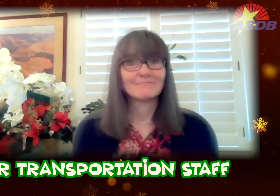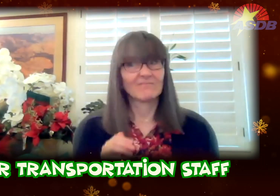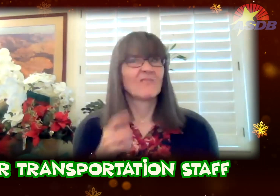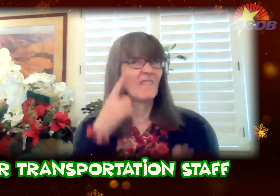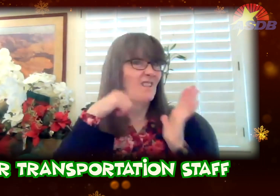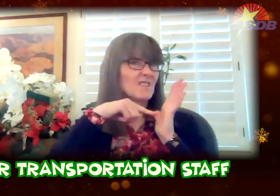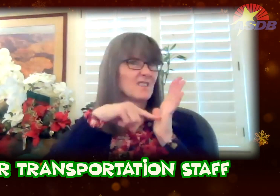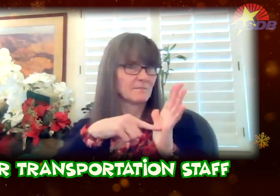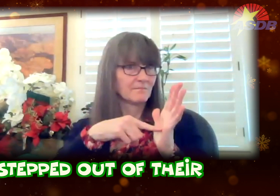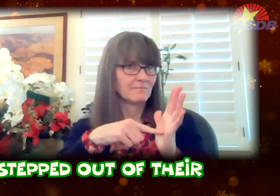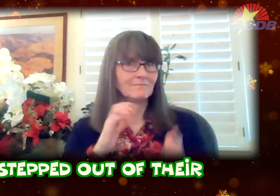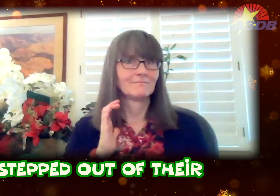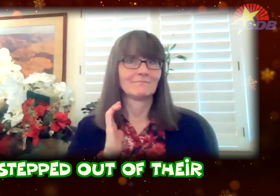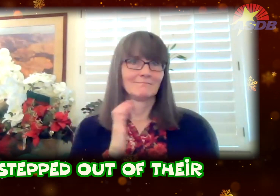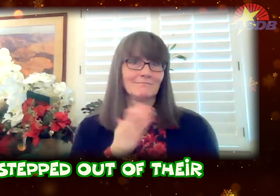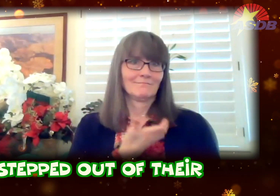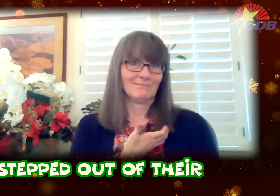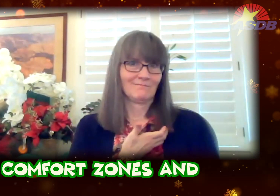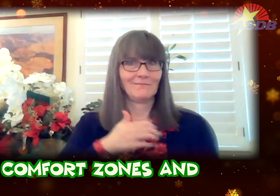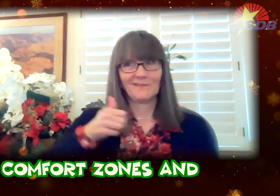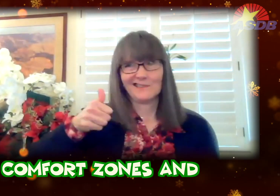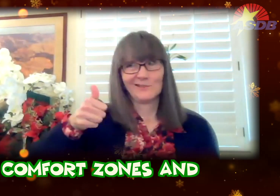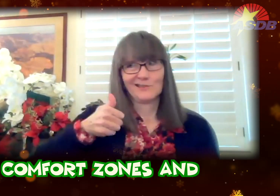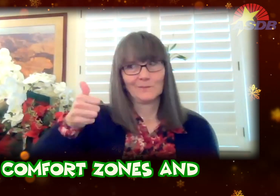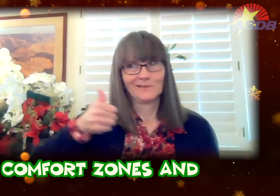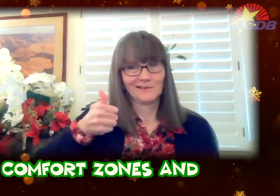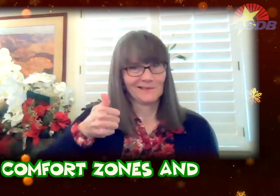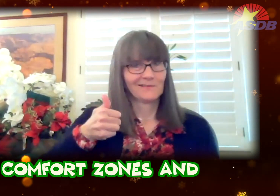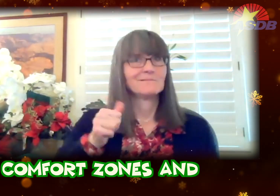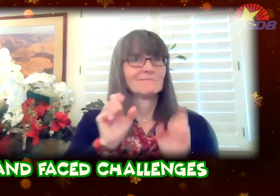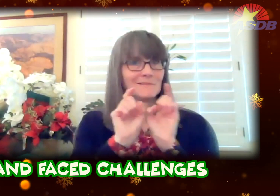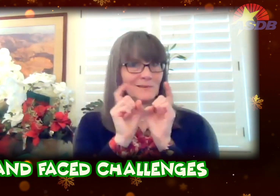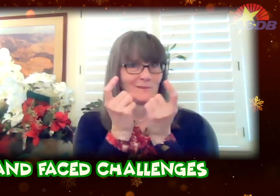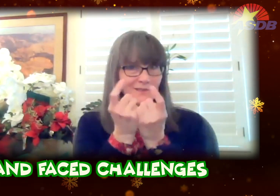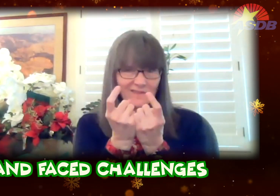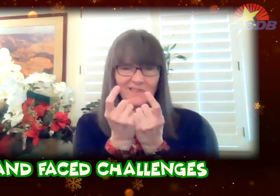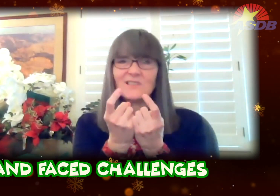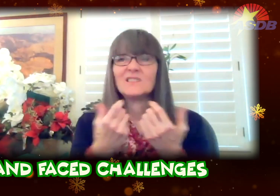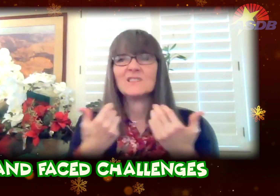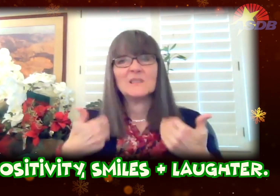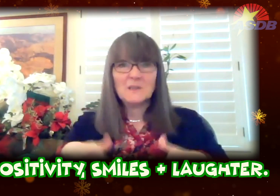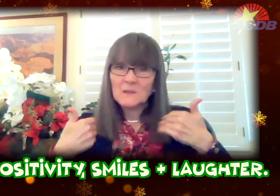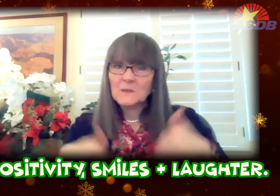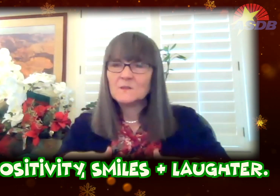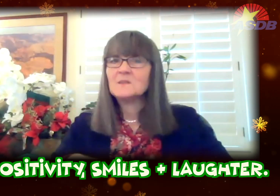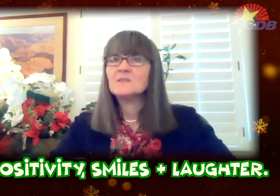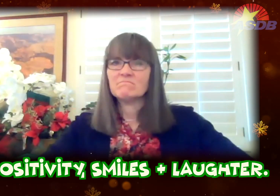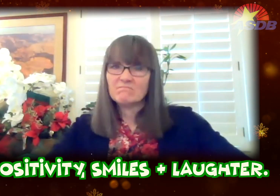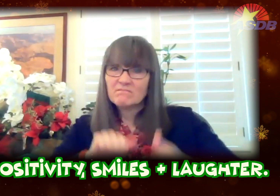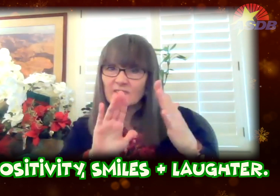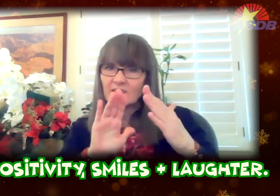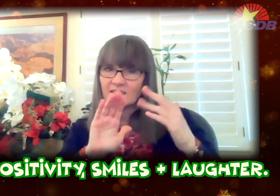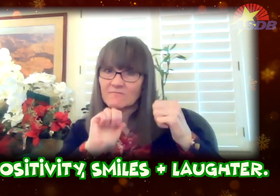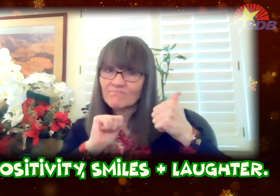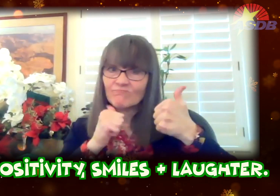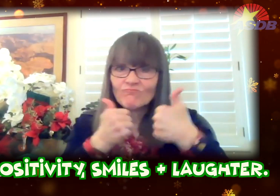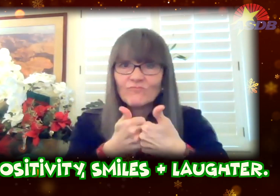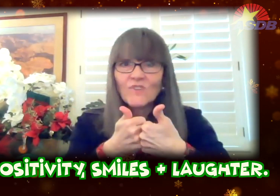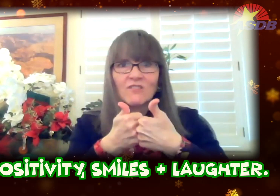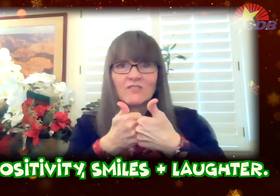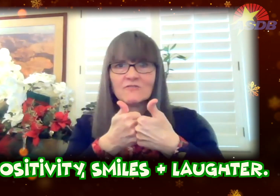Our transportation staff stepped out of their comfort zones and faced challenges with